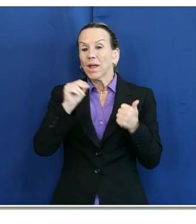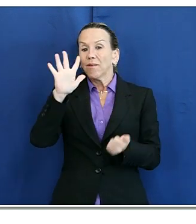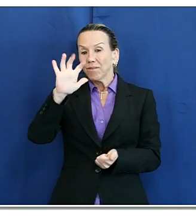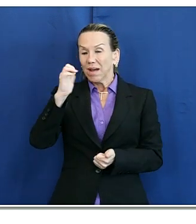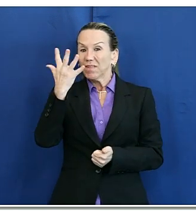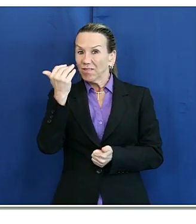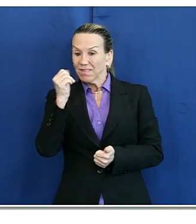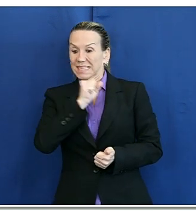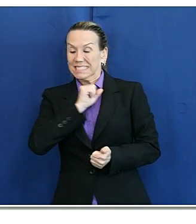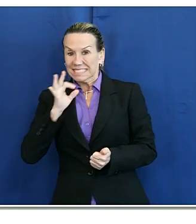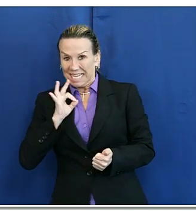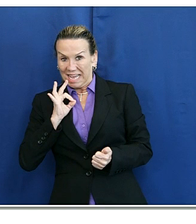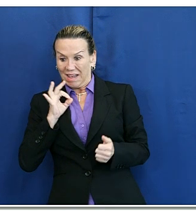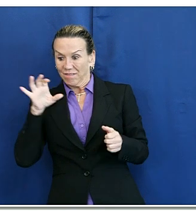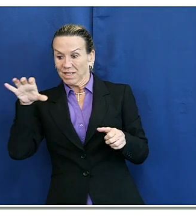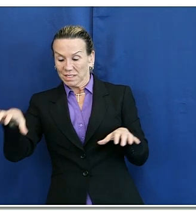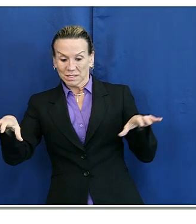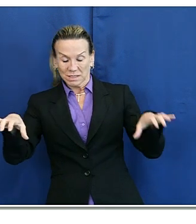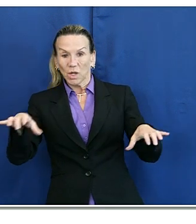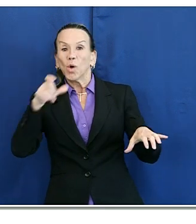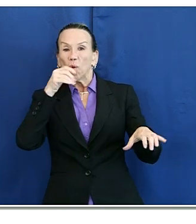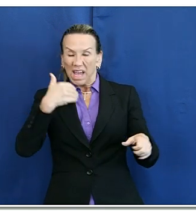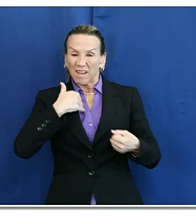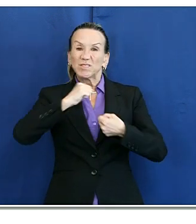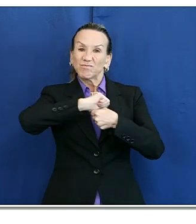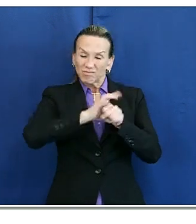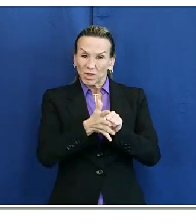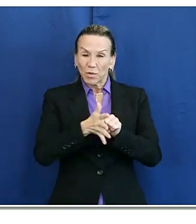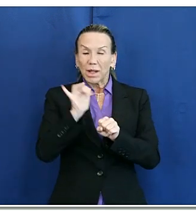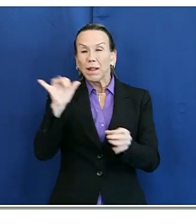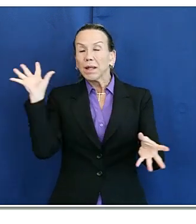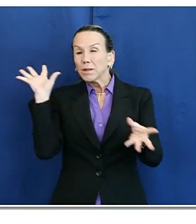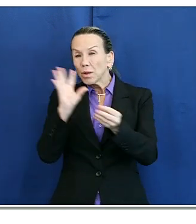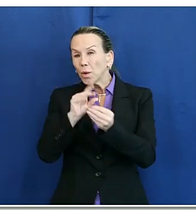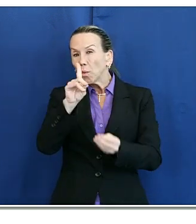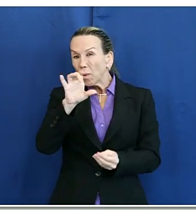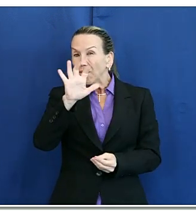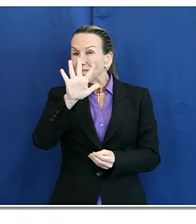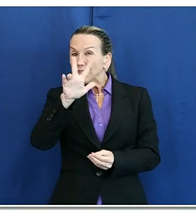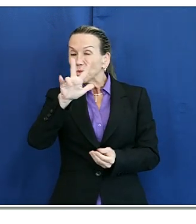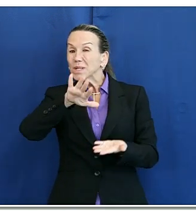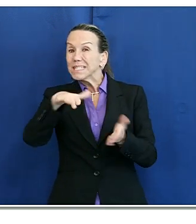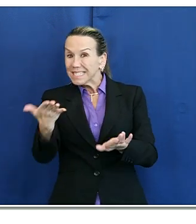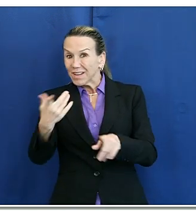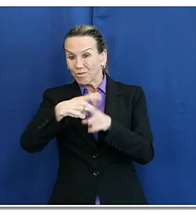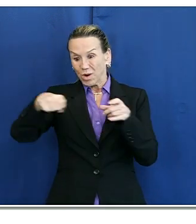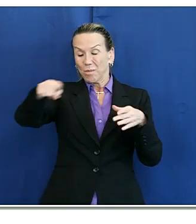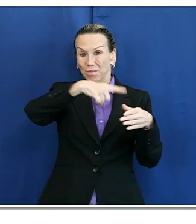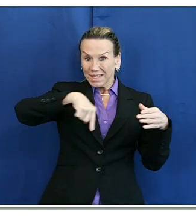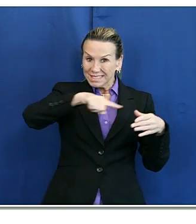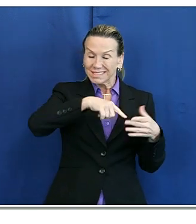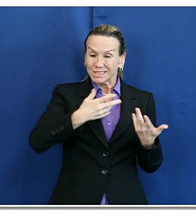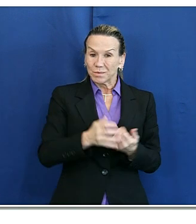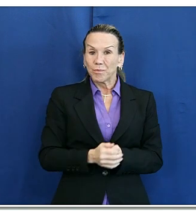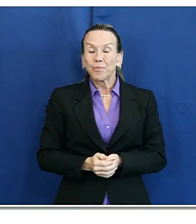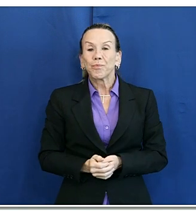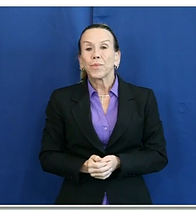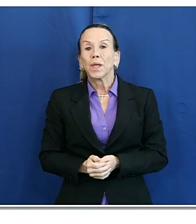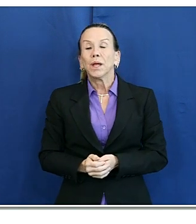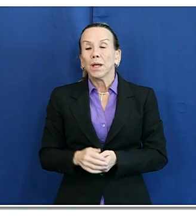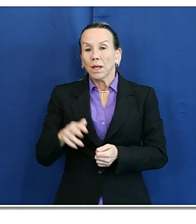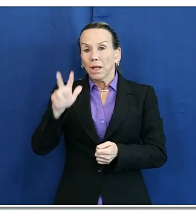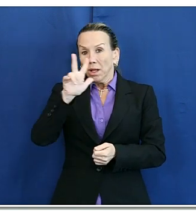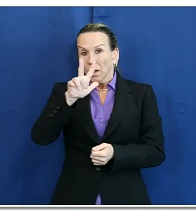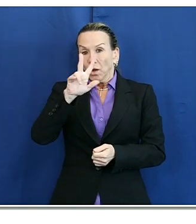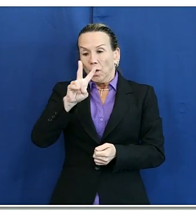the laboratory-confirmed COVID-19, and this includes 153 deaths. 32 or